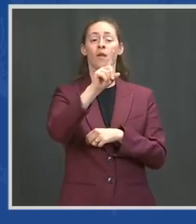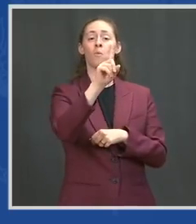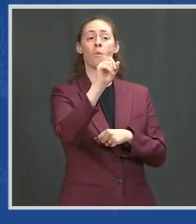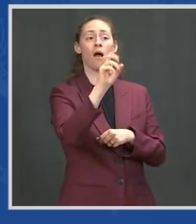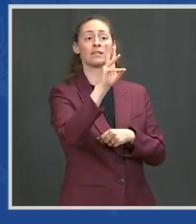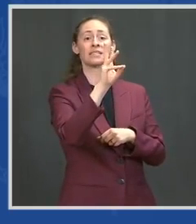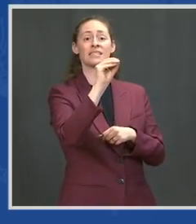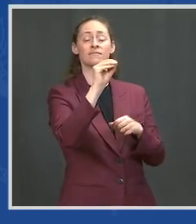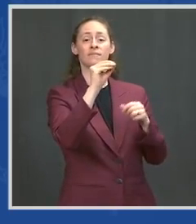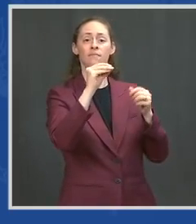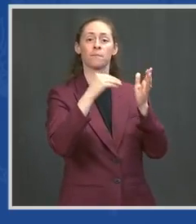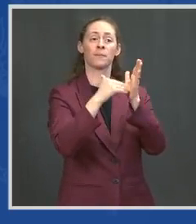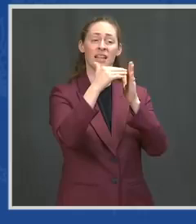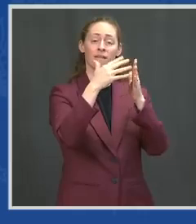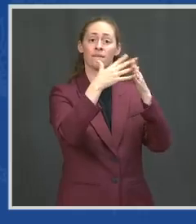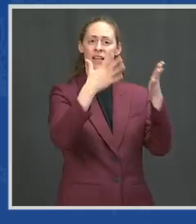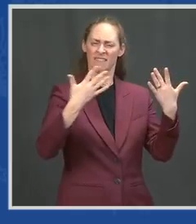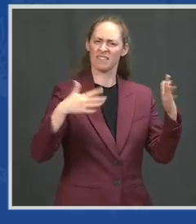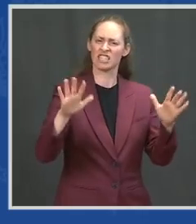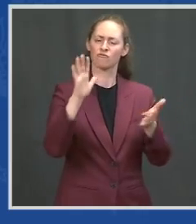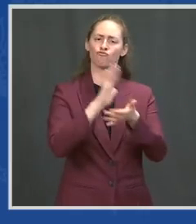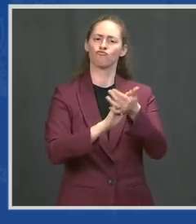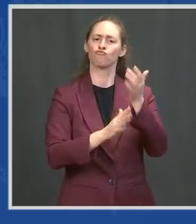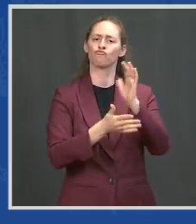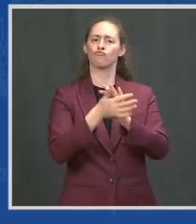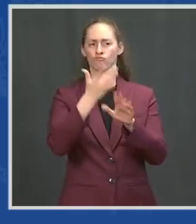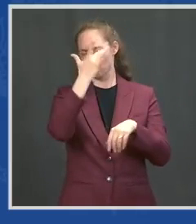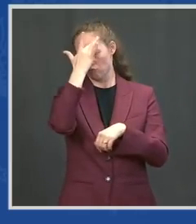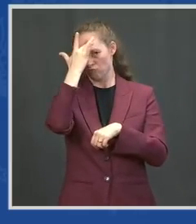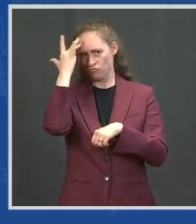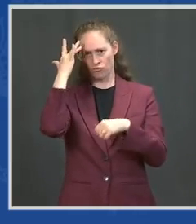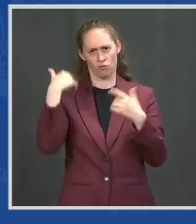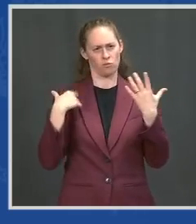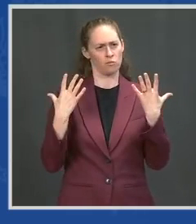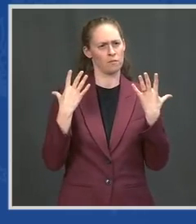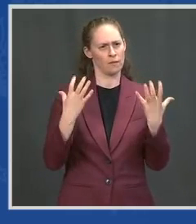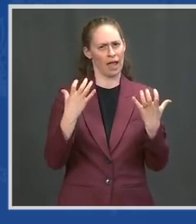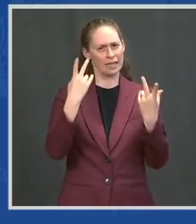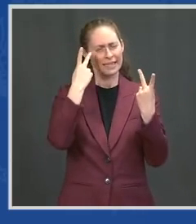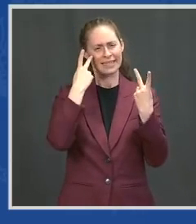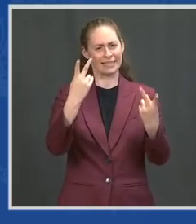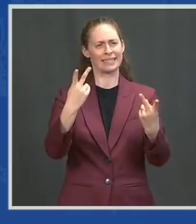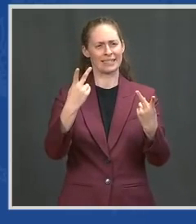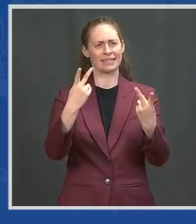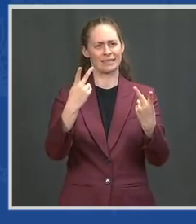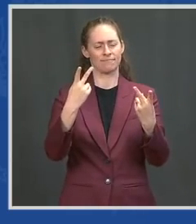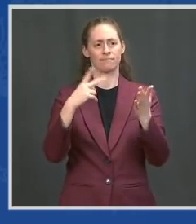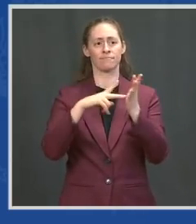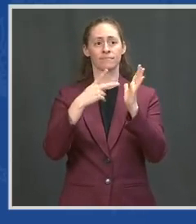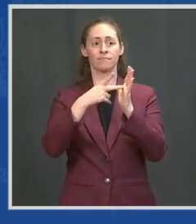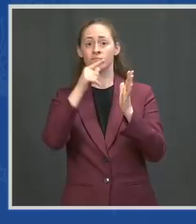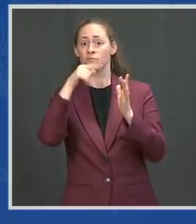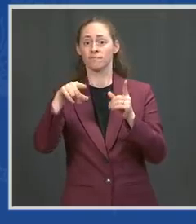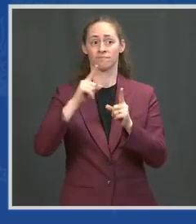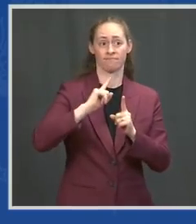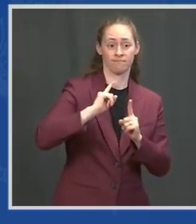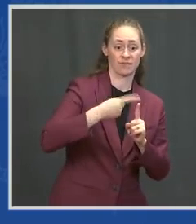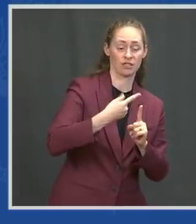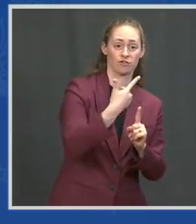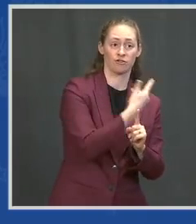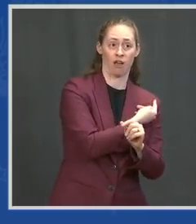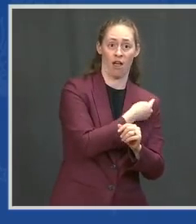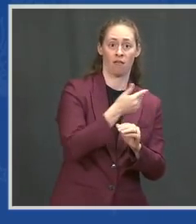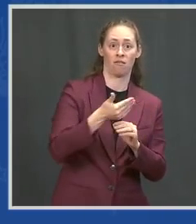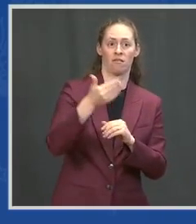means giving close to 100 million shots, some first shots, others second shots, over the next 60 days. Of